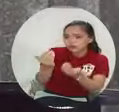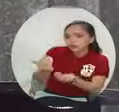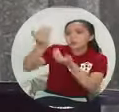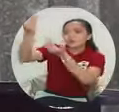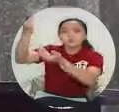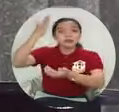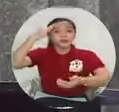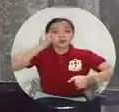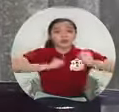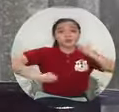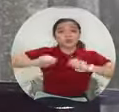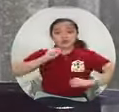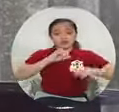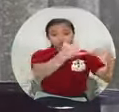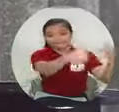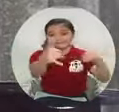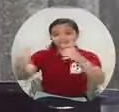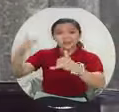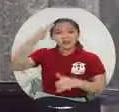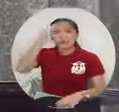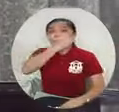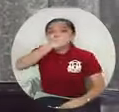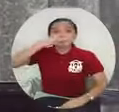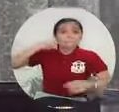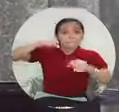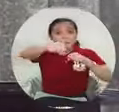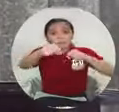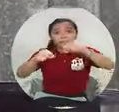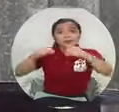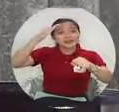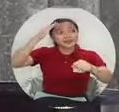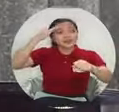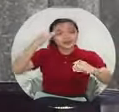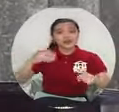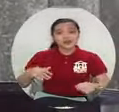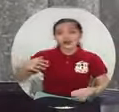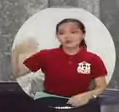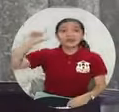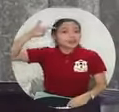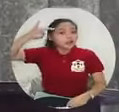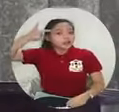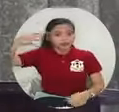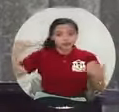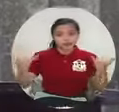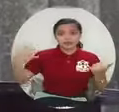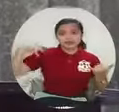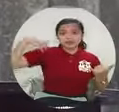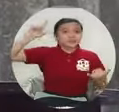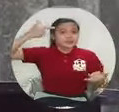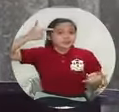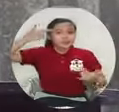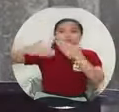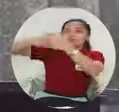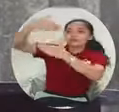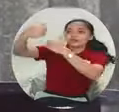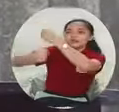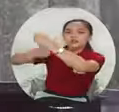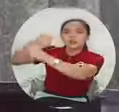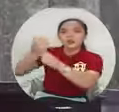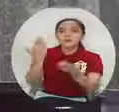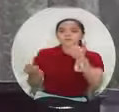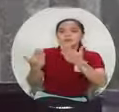sports, I could use the example of Manny Pacquiao. He's now a senator and maybe running next election to be the